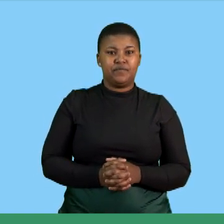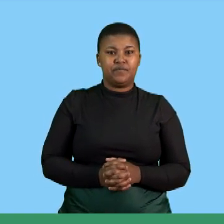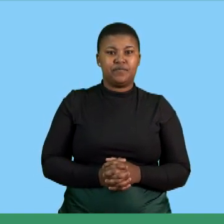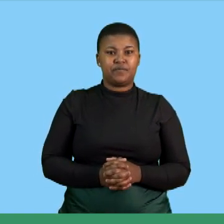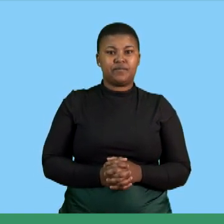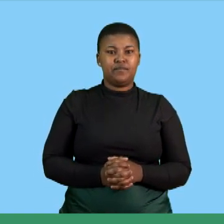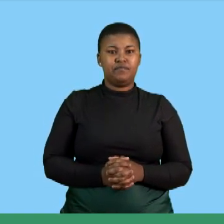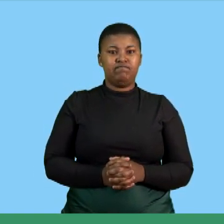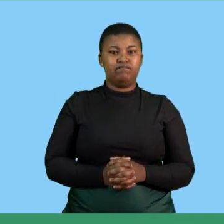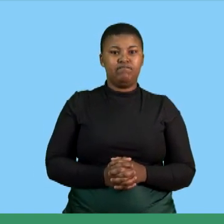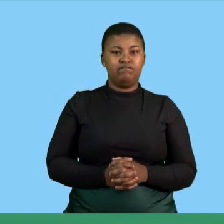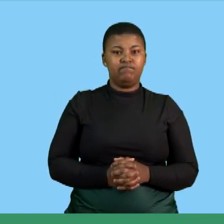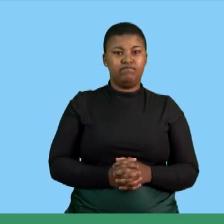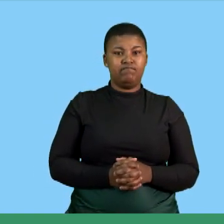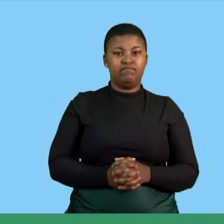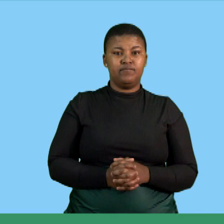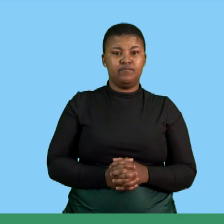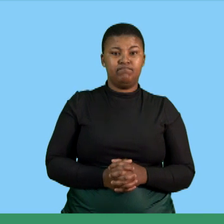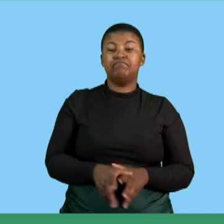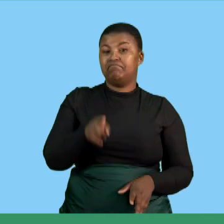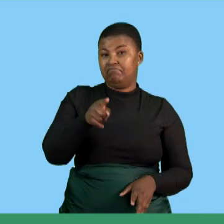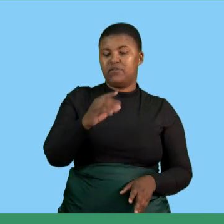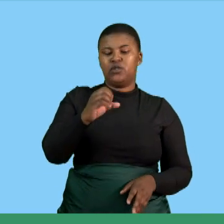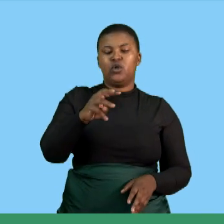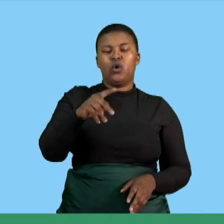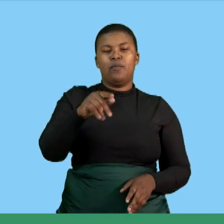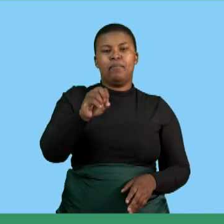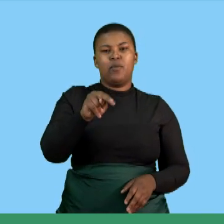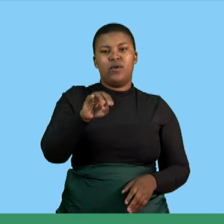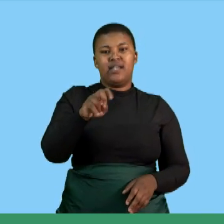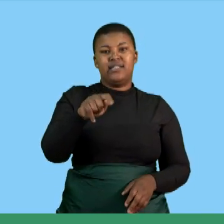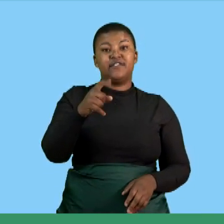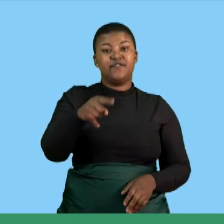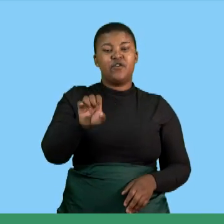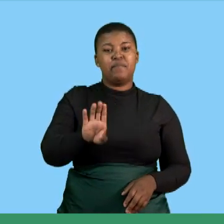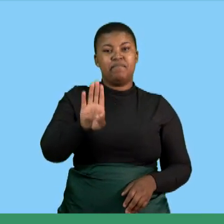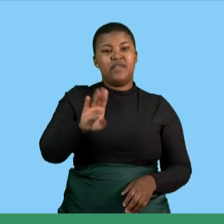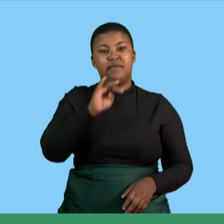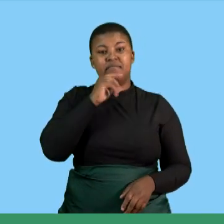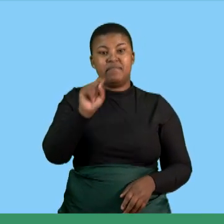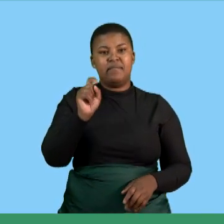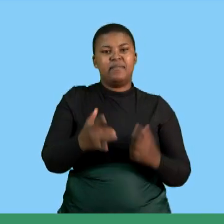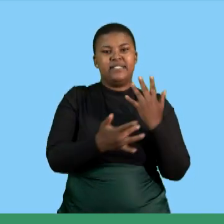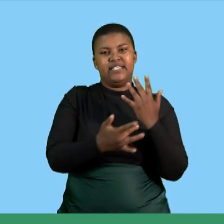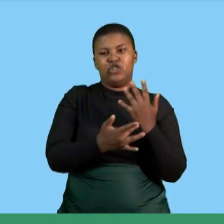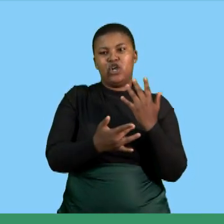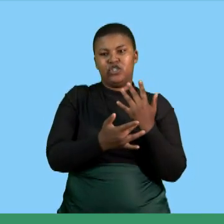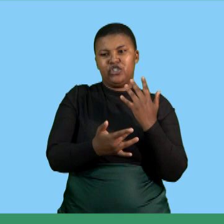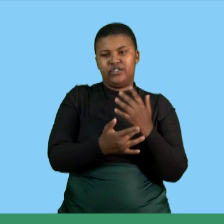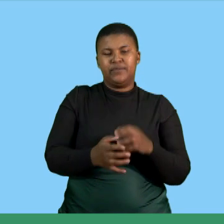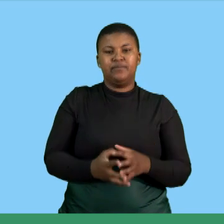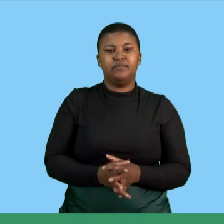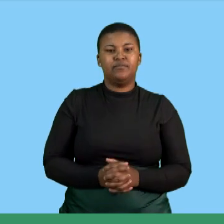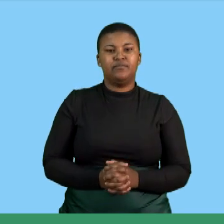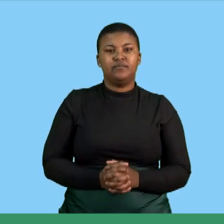environment. Okay, so that is our component for statement B, which is then our